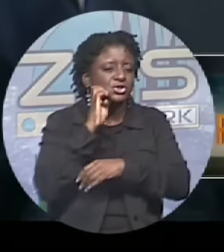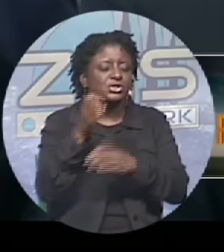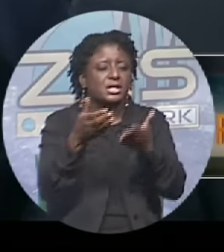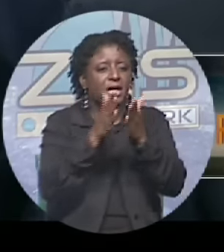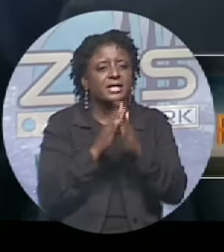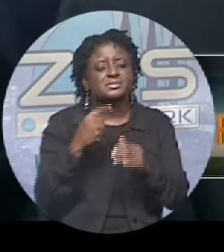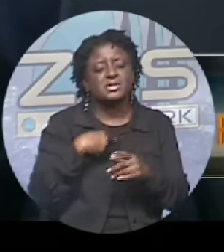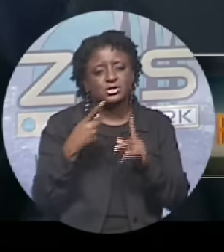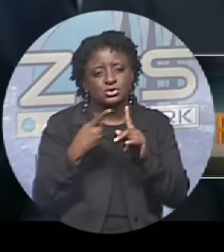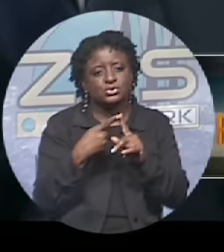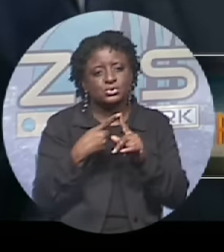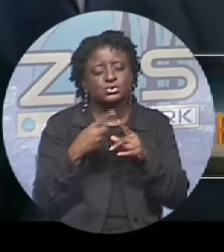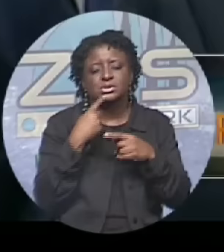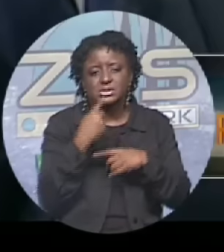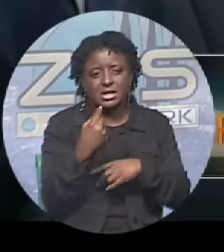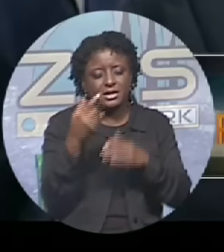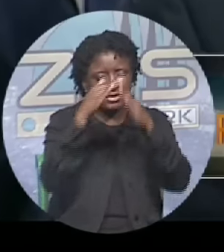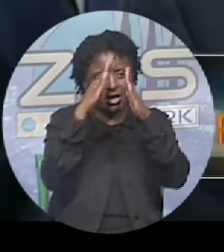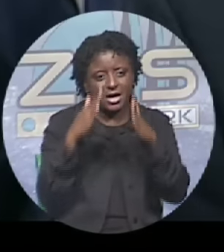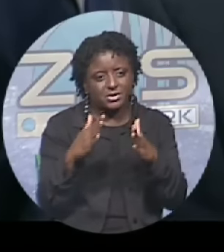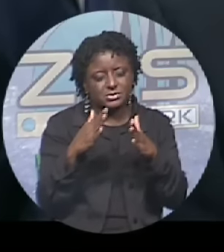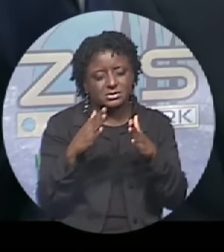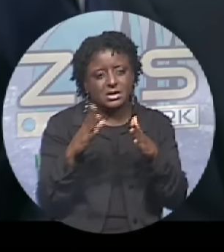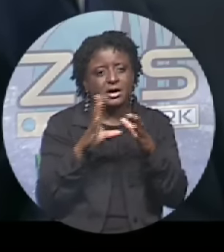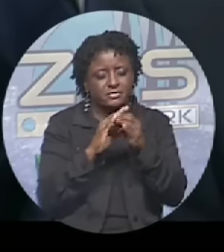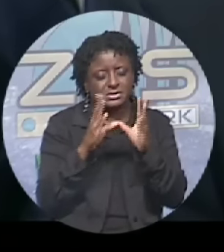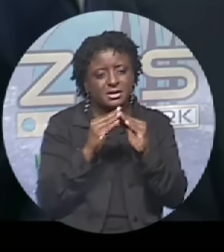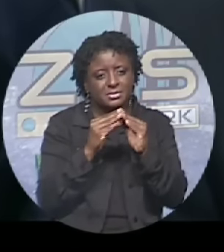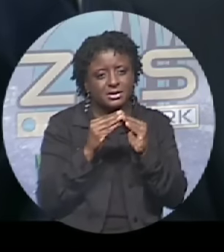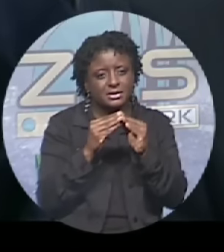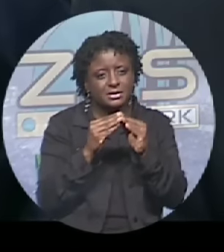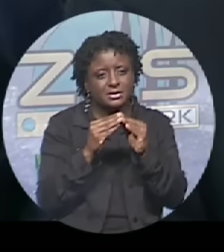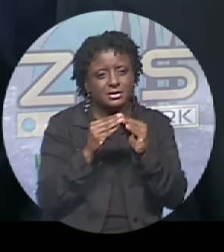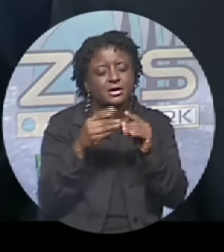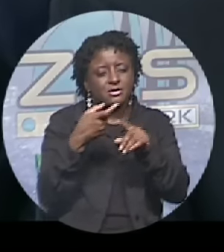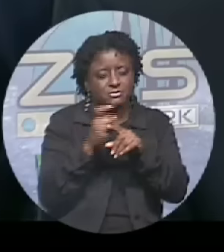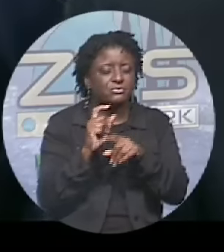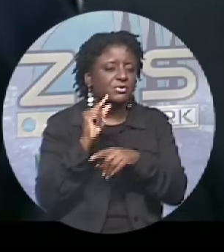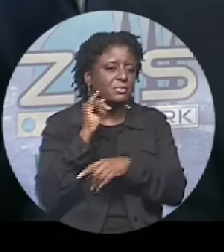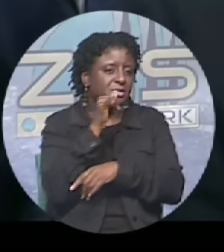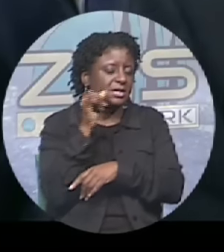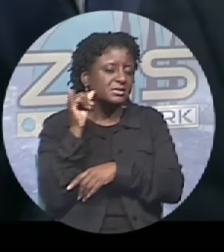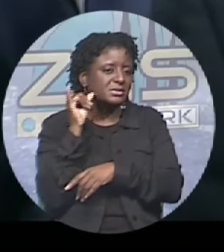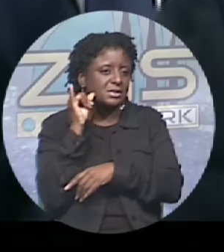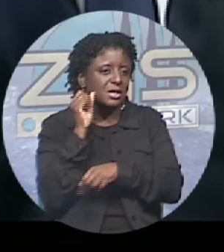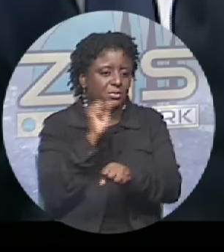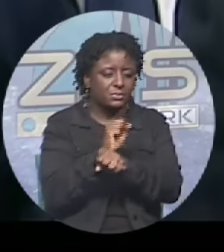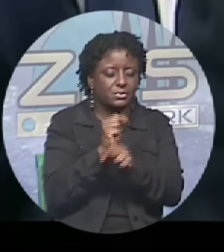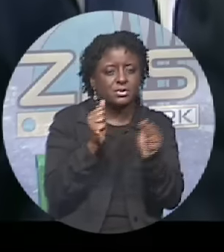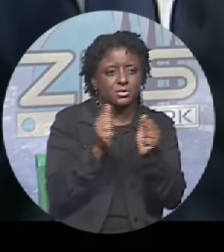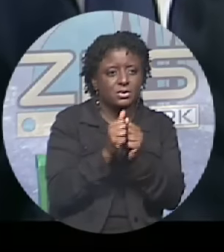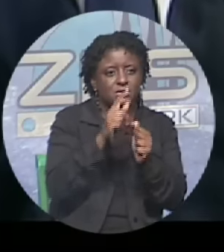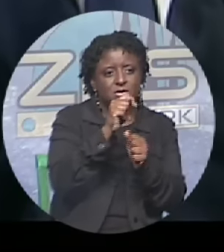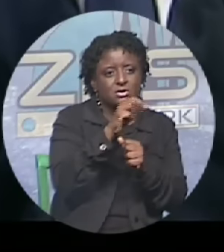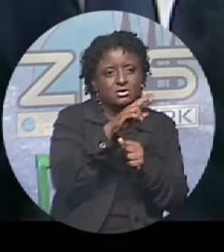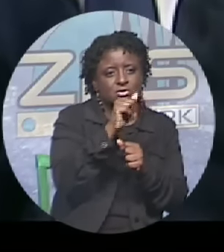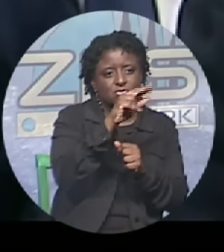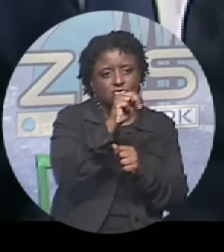to inform this House that as of yesterday, in partnership with Trans Island